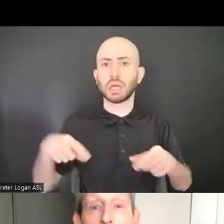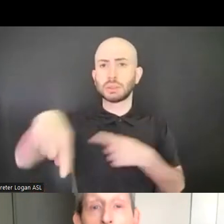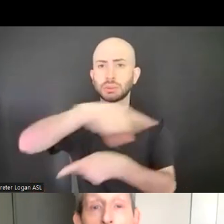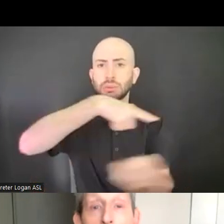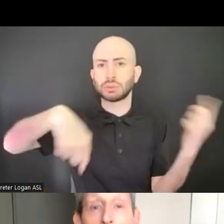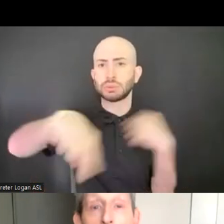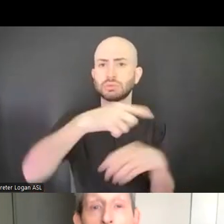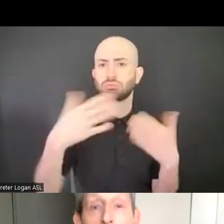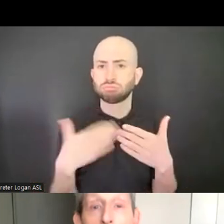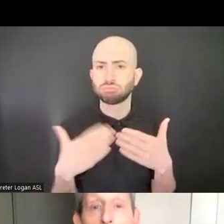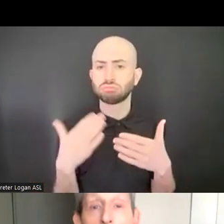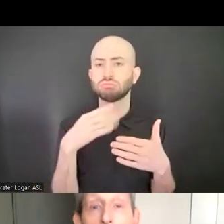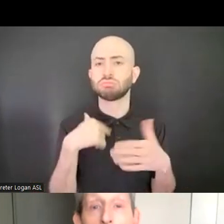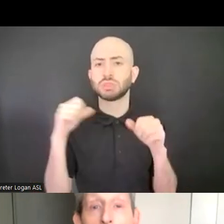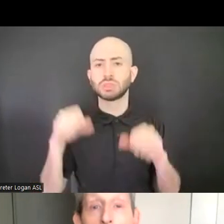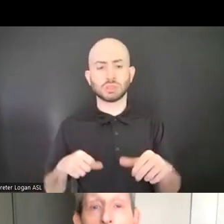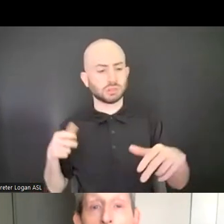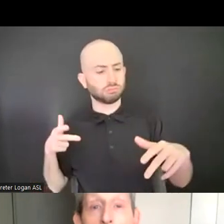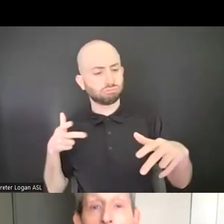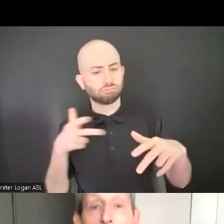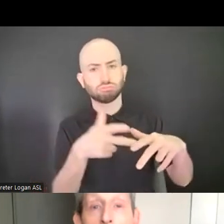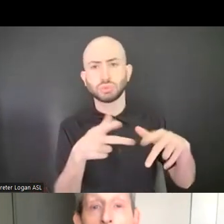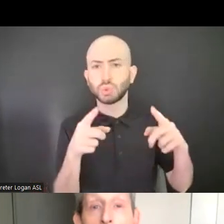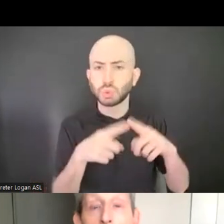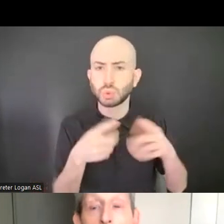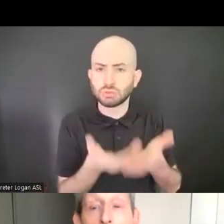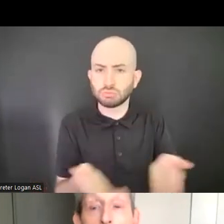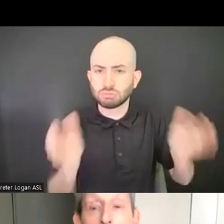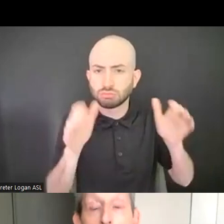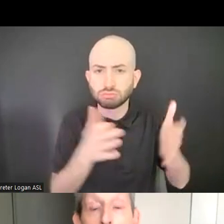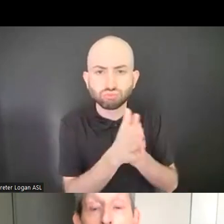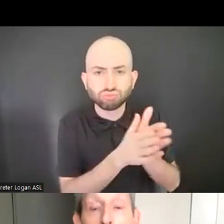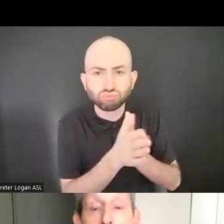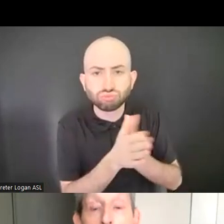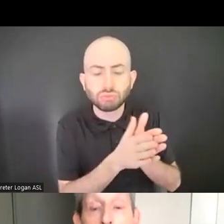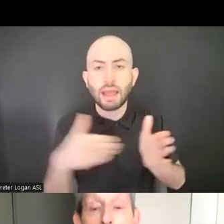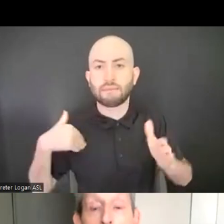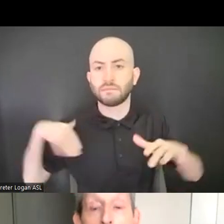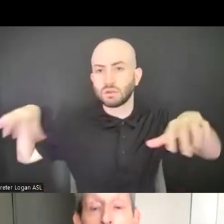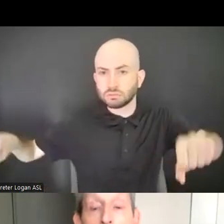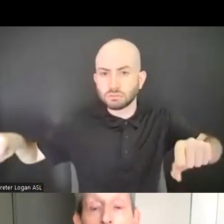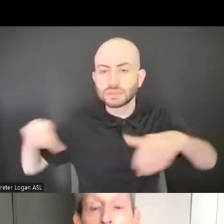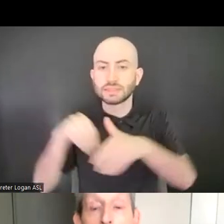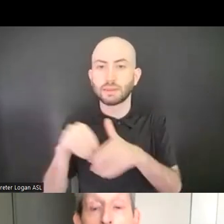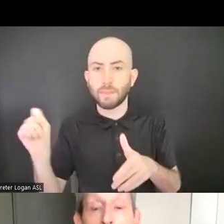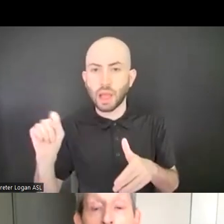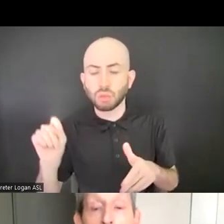to wash my hands there are grab bars in the restroom um our entire church building is accessible